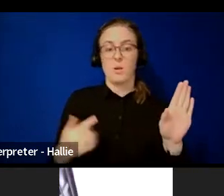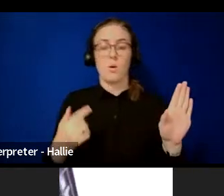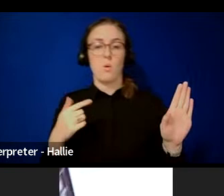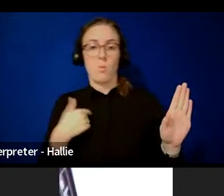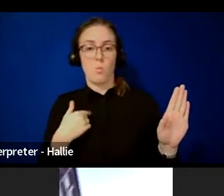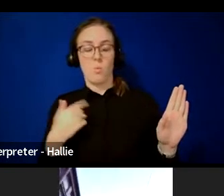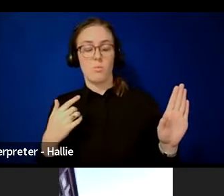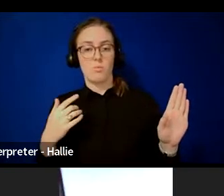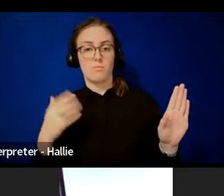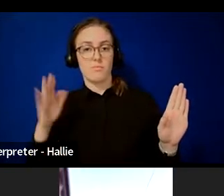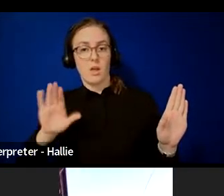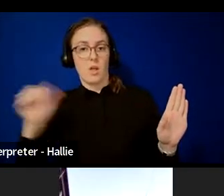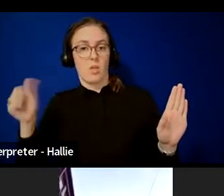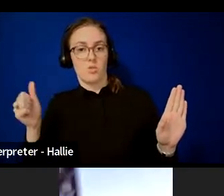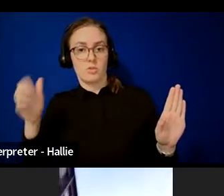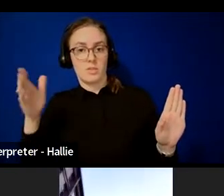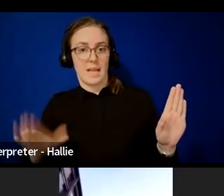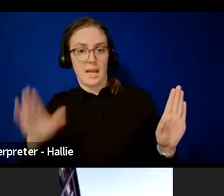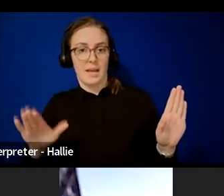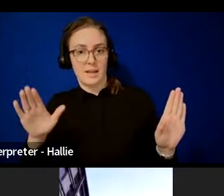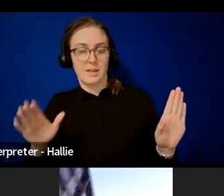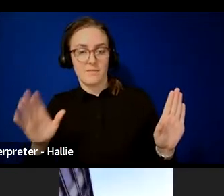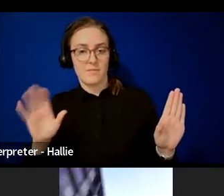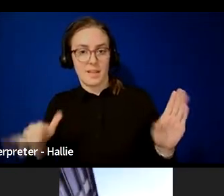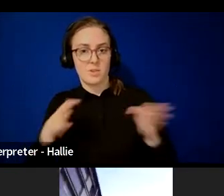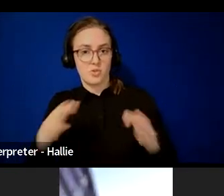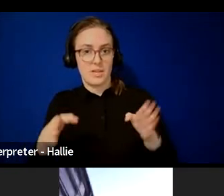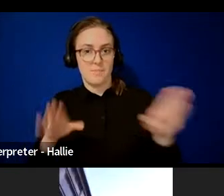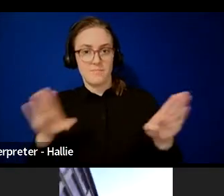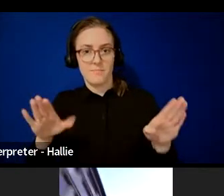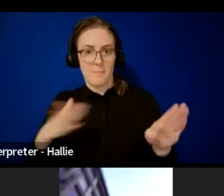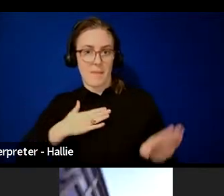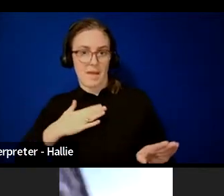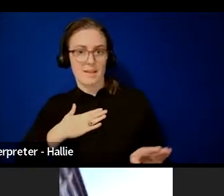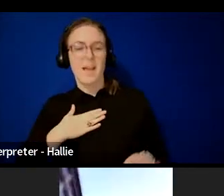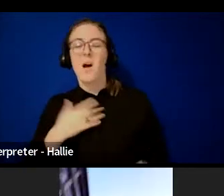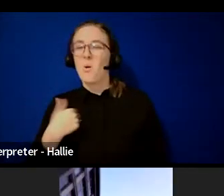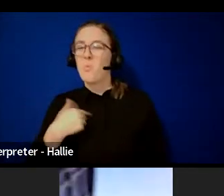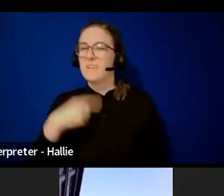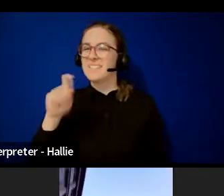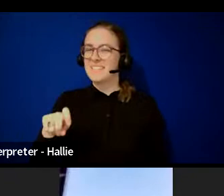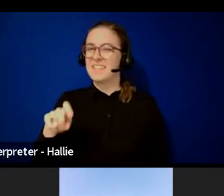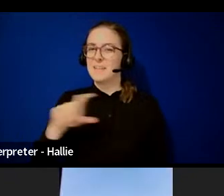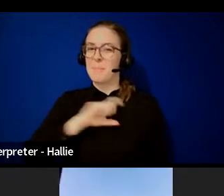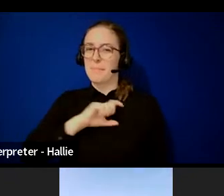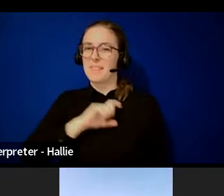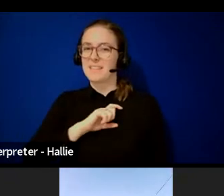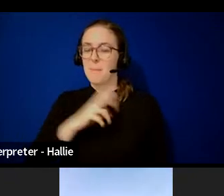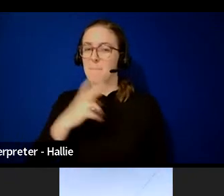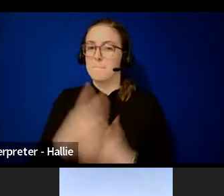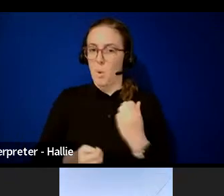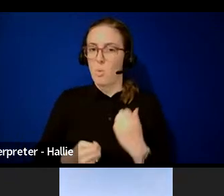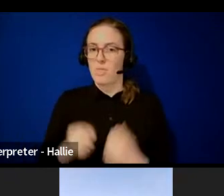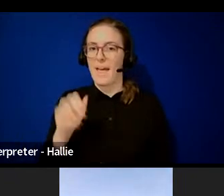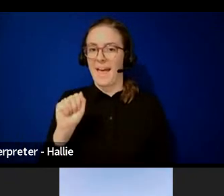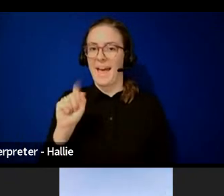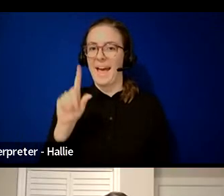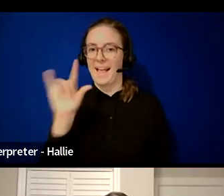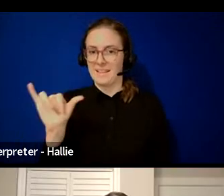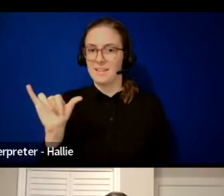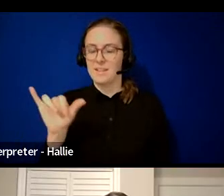need police presence really in both of them alleys, because they just go from one alley to the next alley.